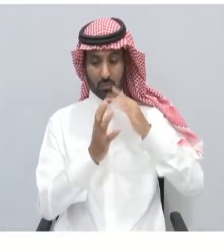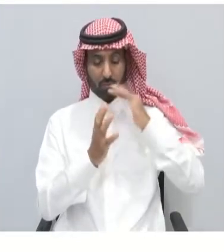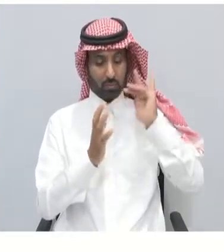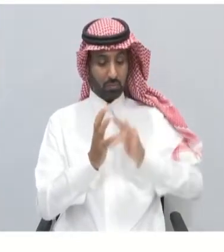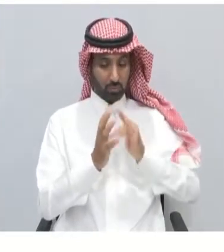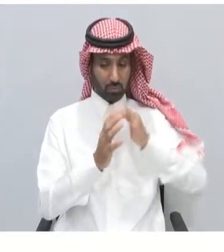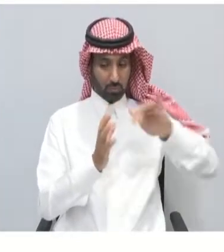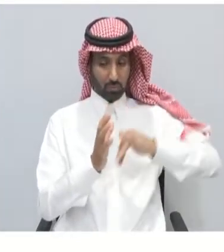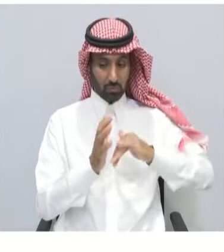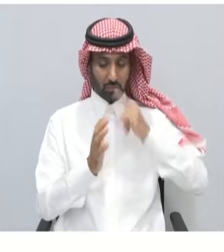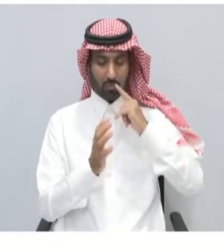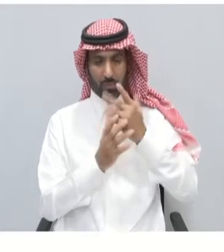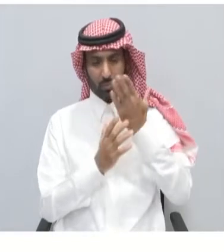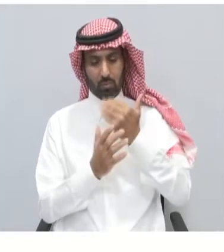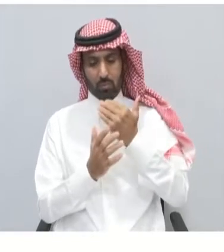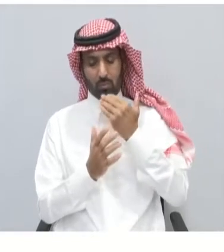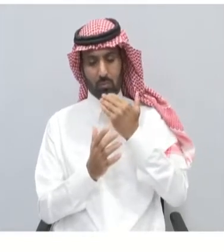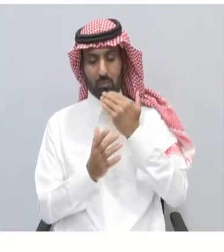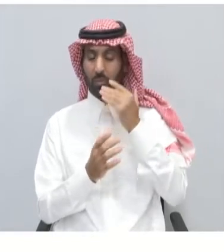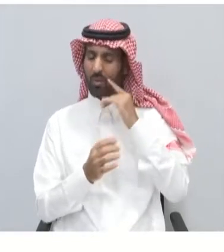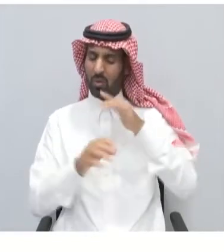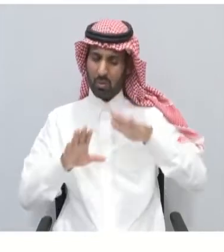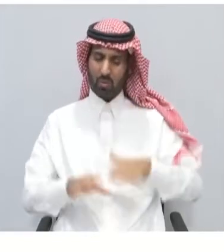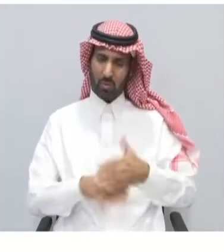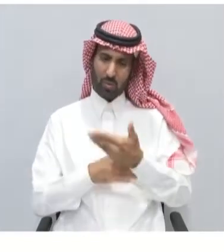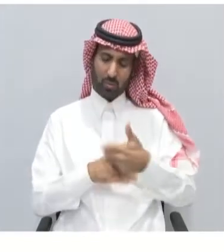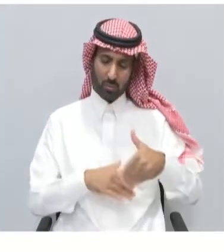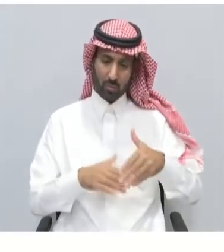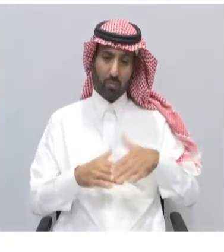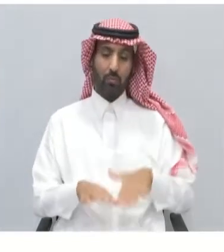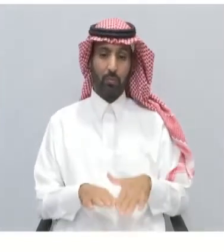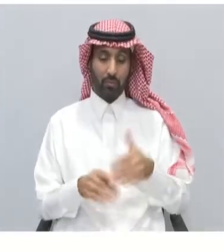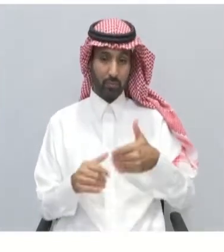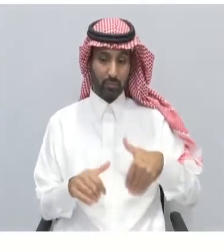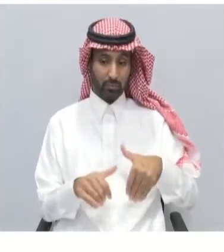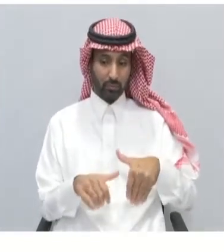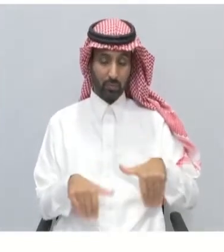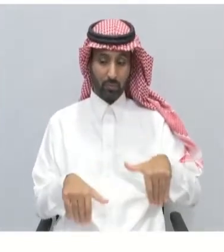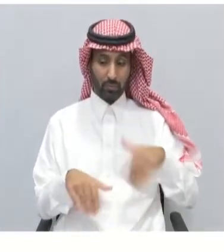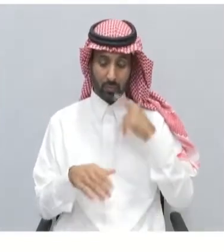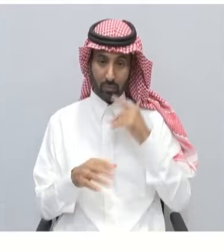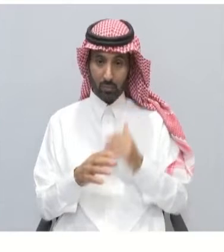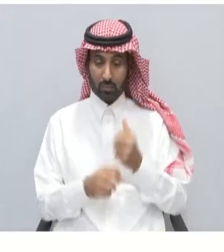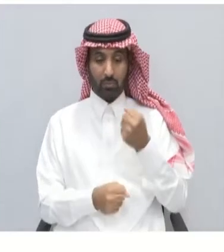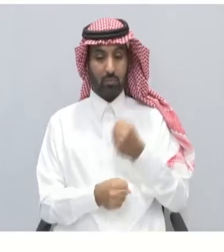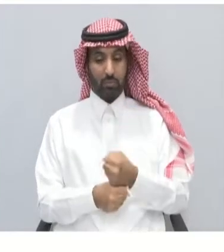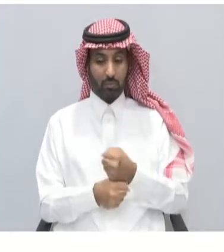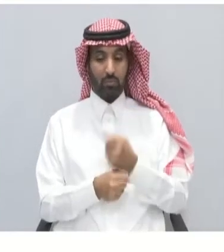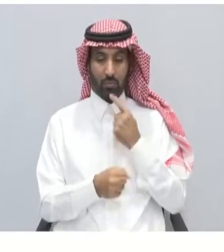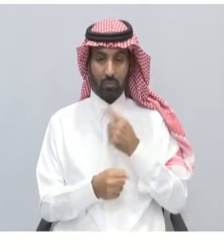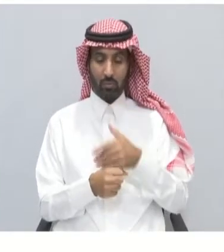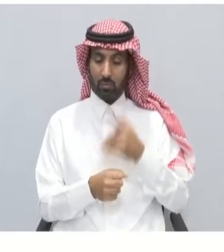seniors or to those with disabilities. Okay, here another list of the things they that annoy you. Put